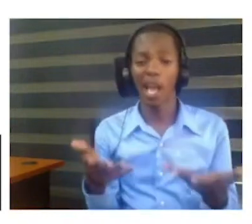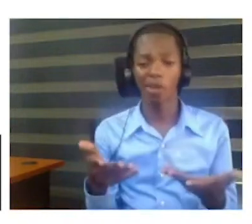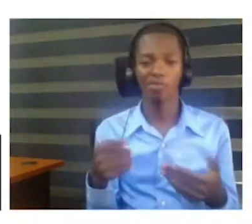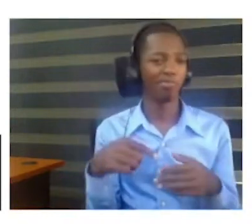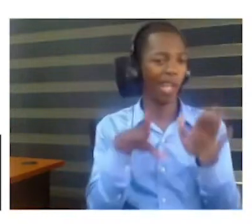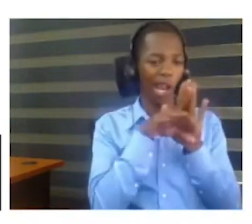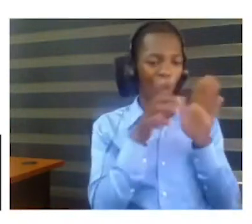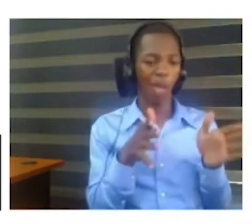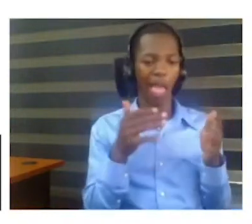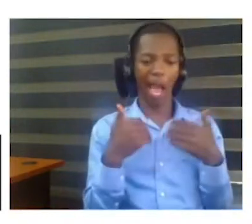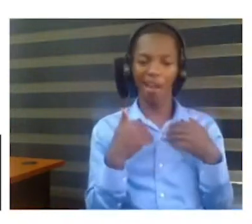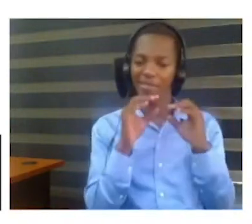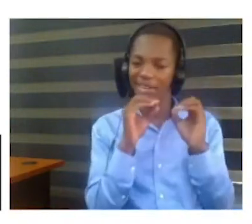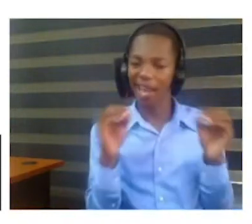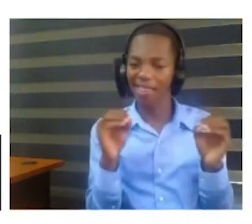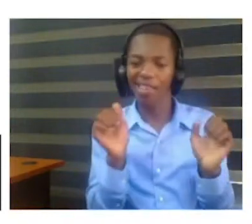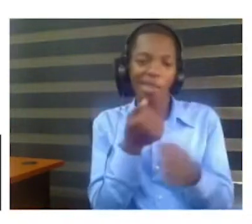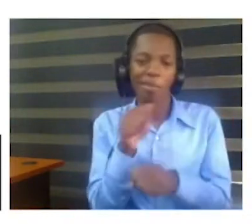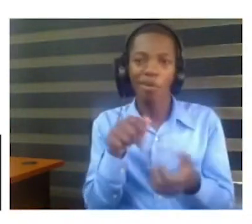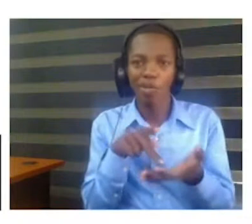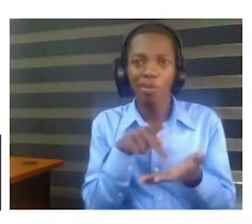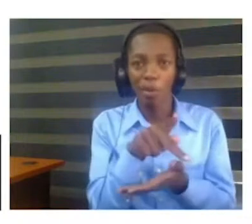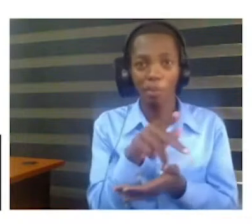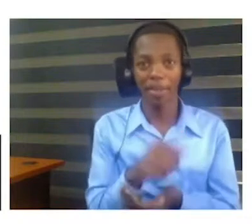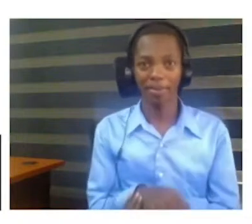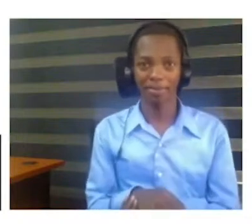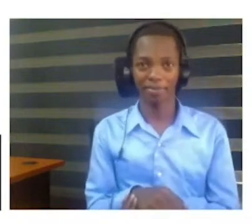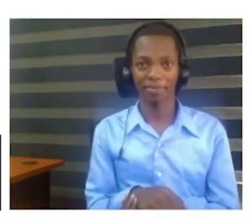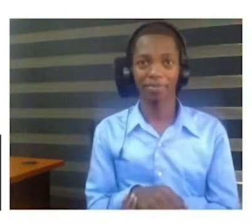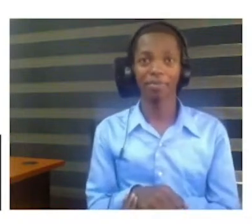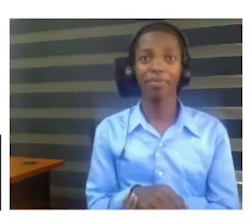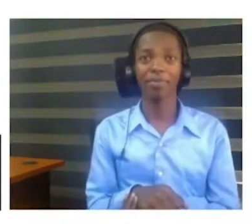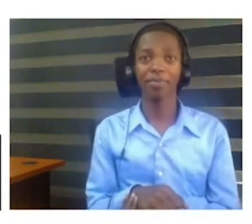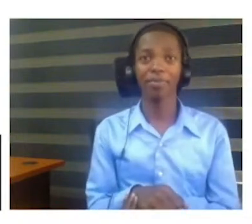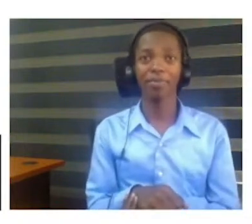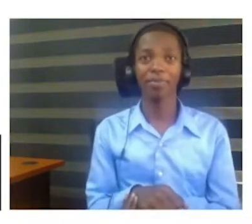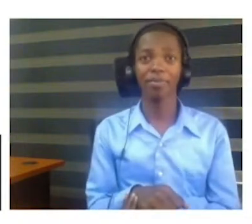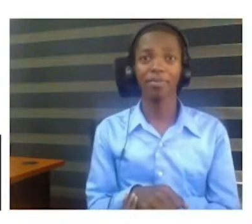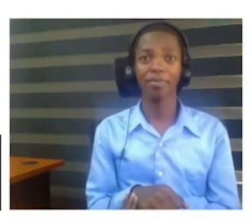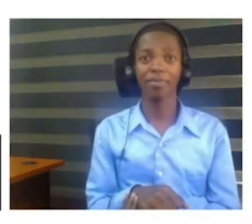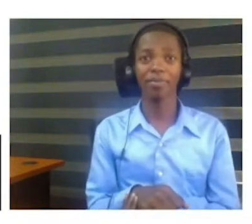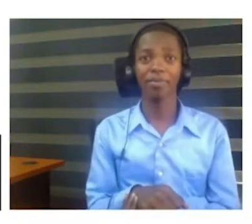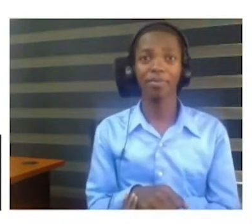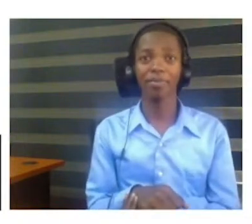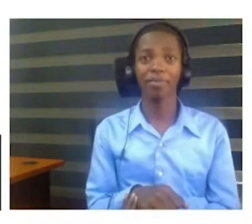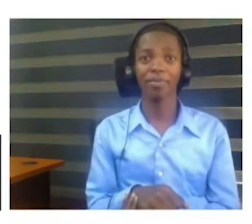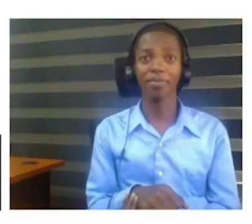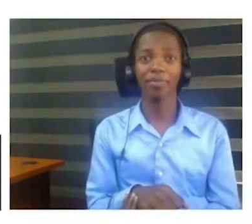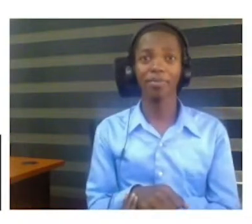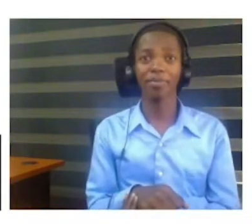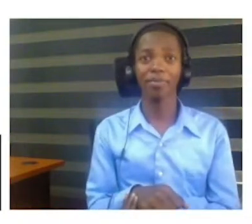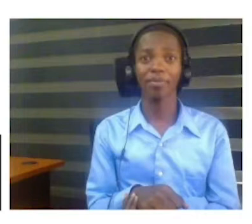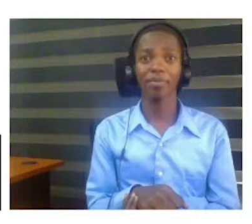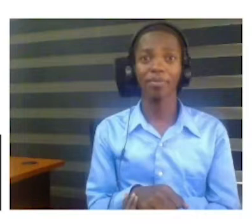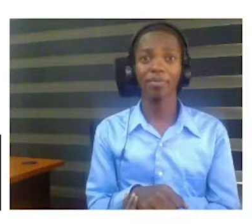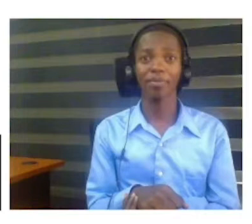Now I know there are nonprofit legal centers helping students with disabilities. But back then I didn't know that. All I knew is I had